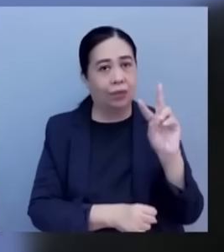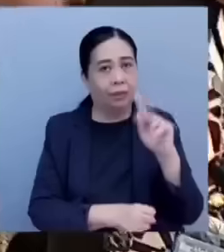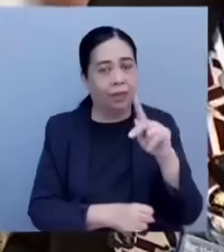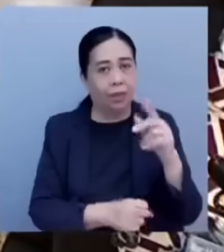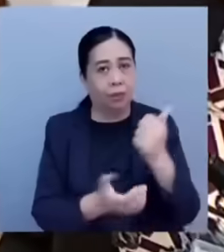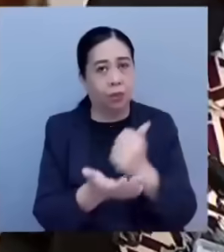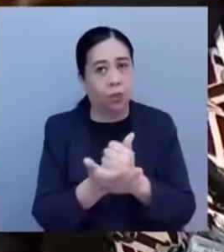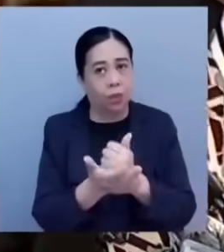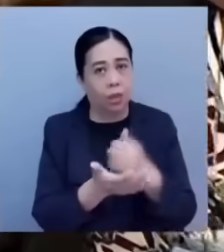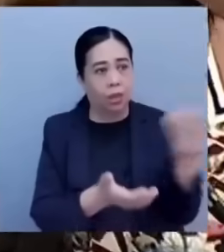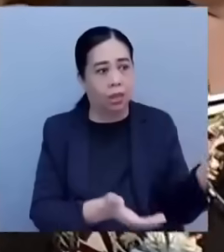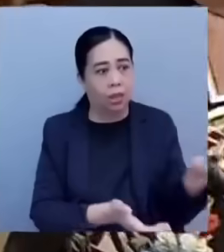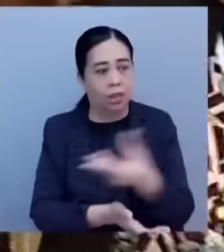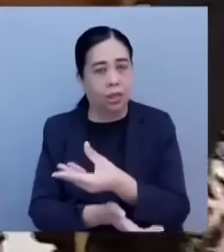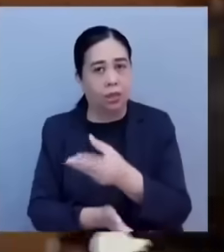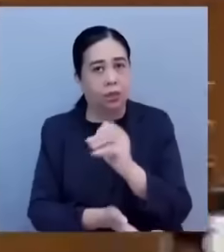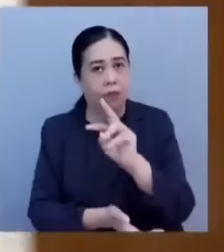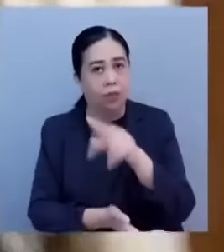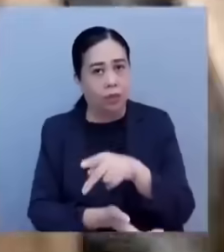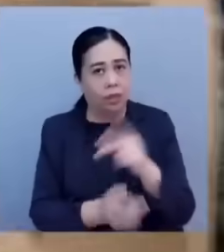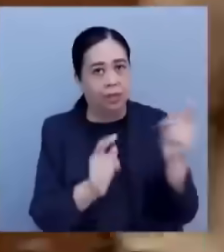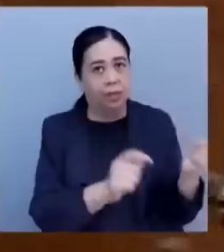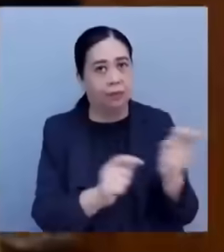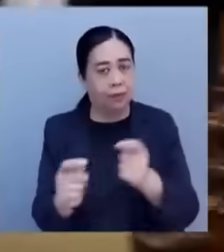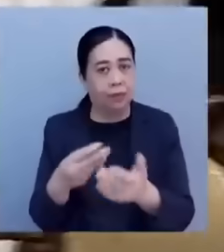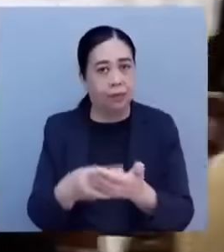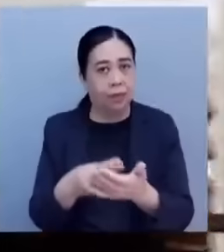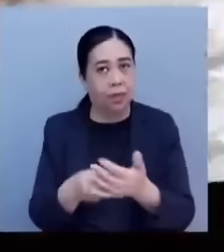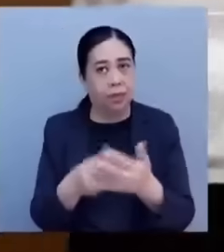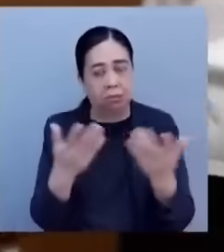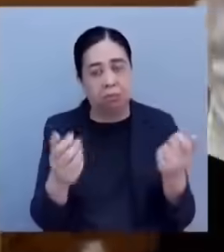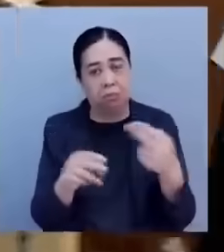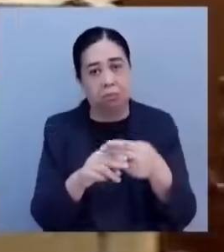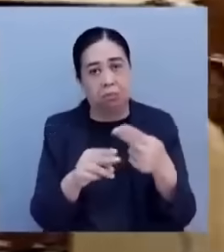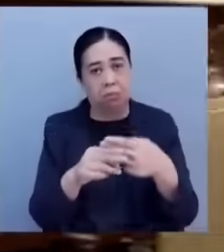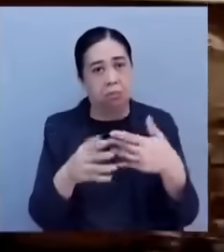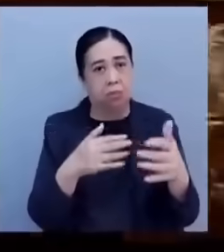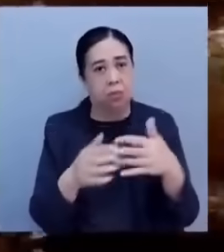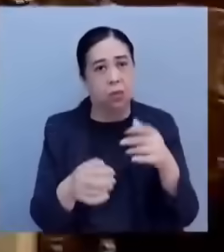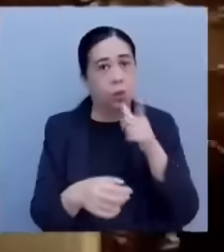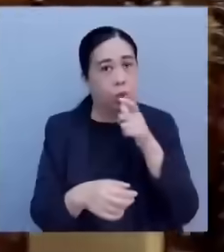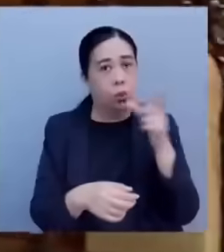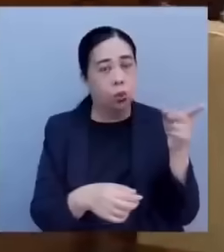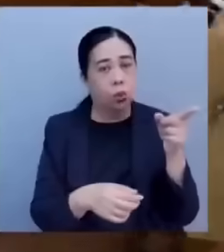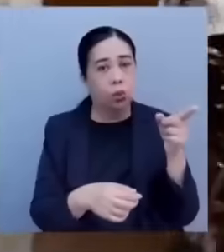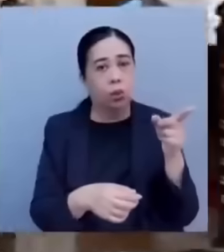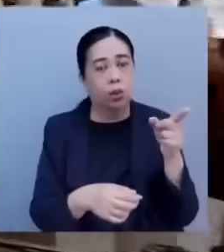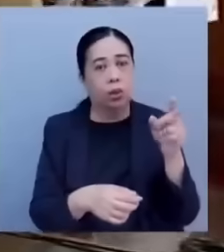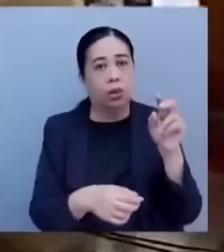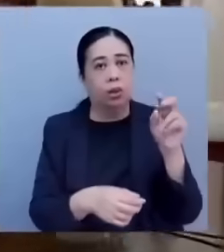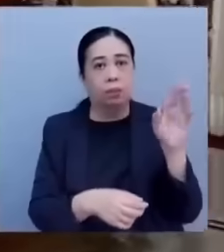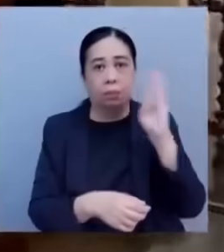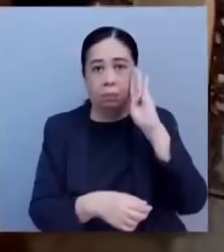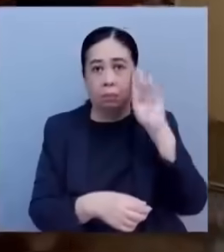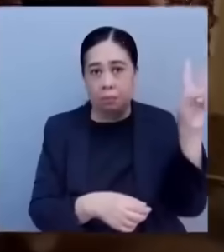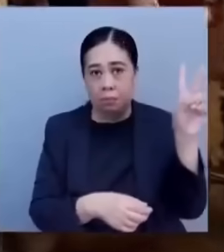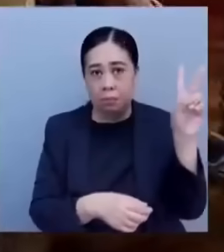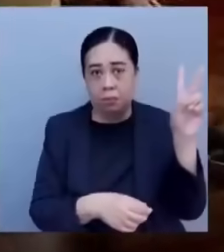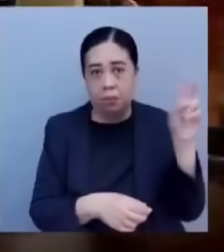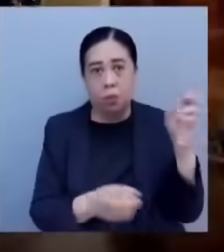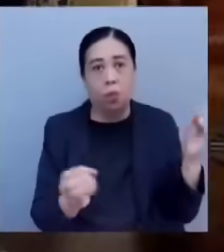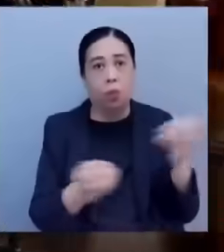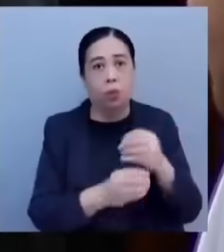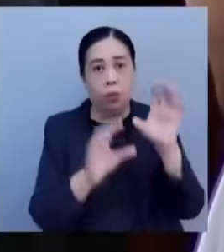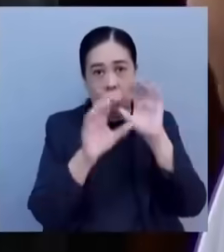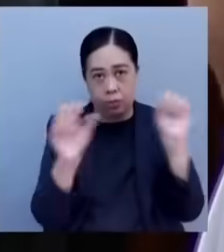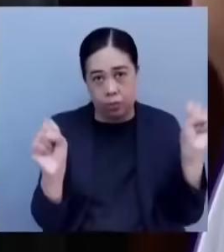and release to OVP, or transfer, depending on how you characterize it, was done by DBM and the Office of the President. So,